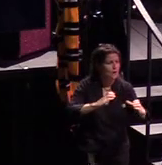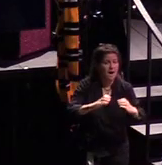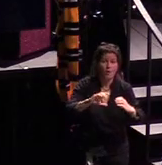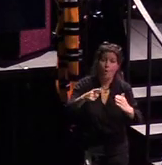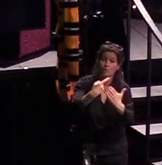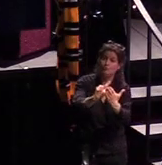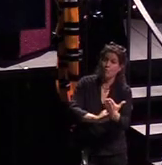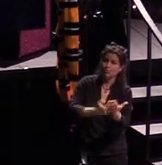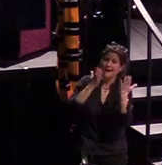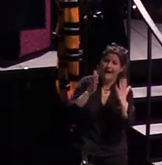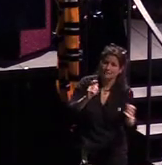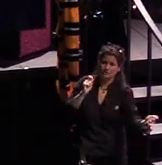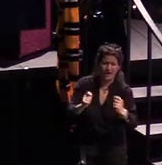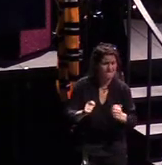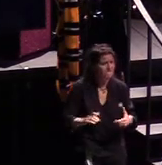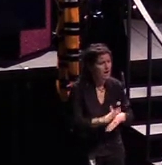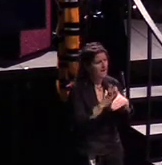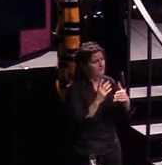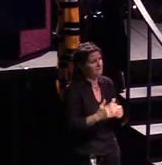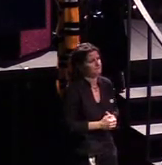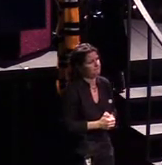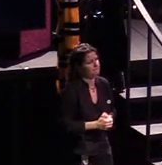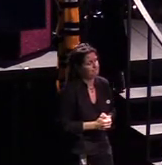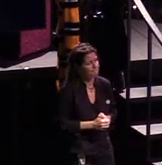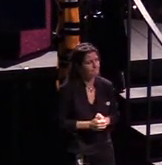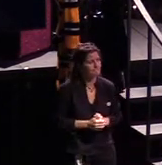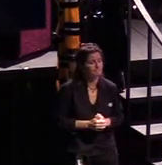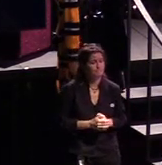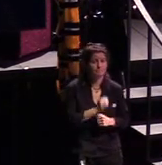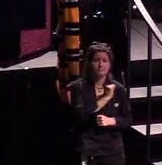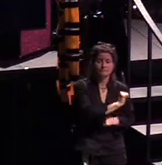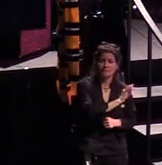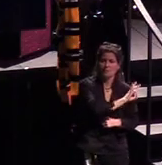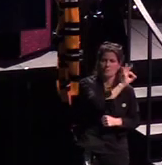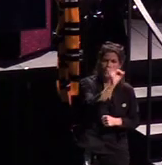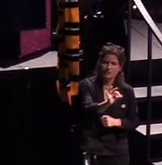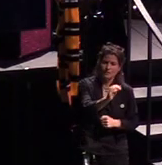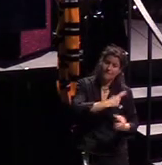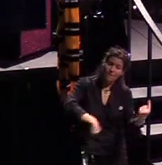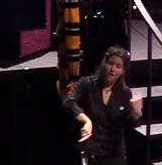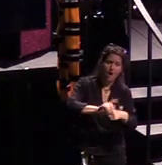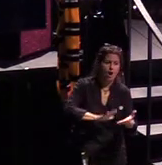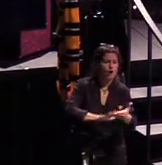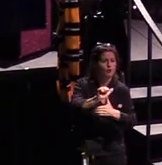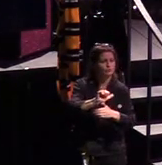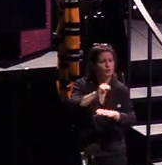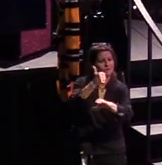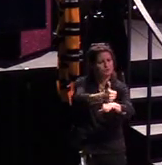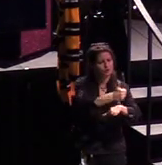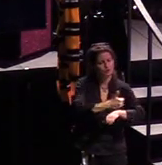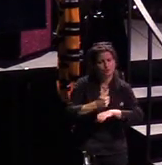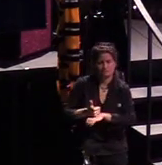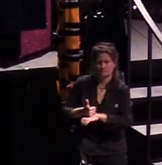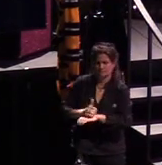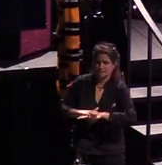buckets biscuit my question for our cultural institutions isn't